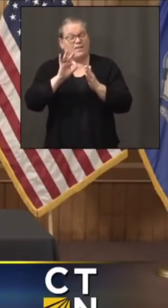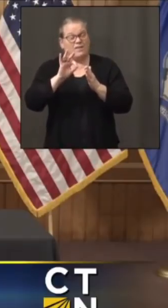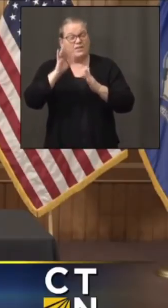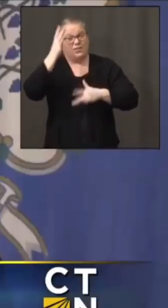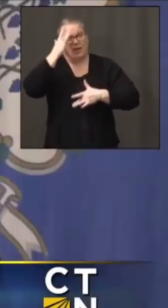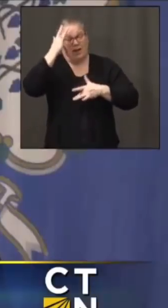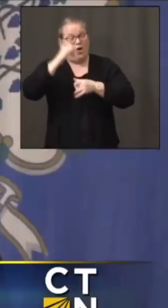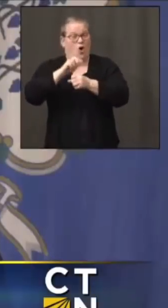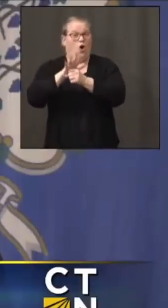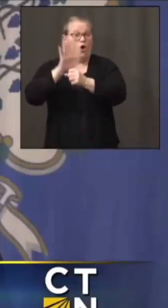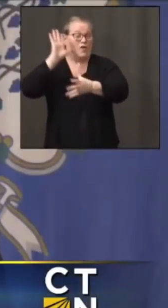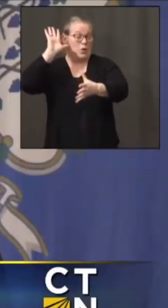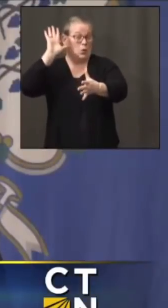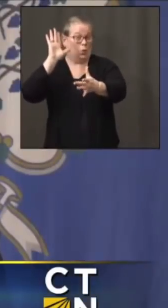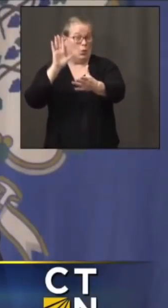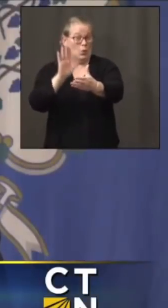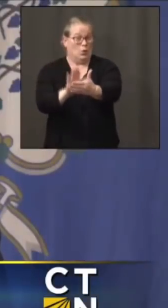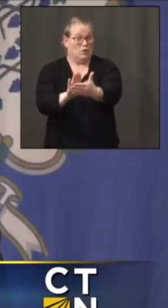well.